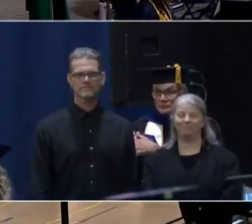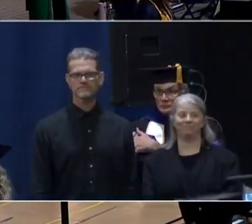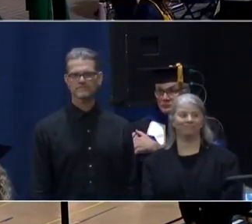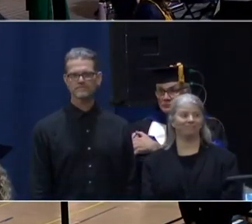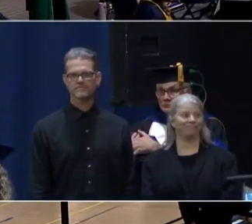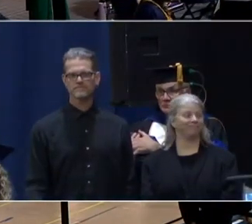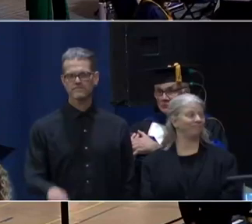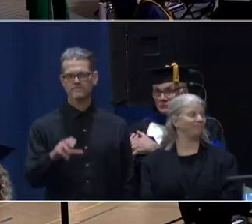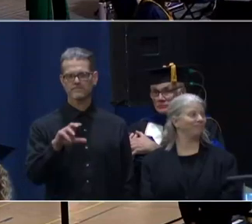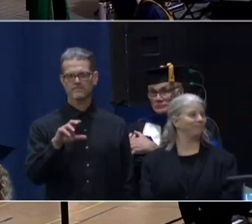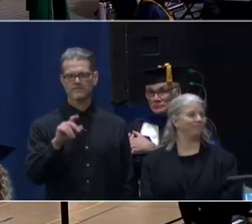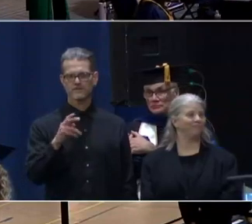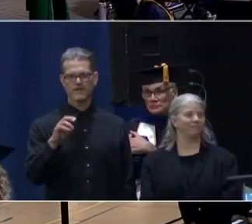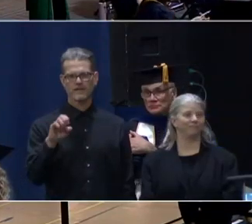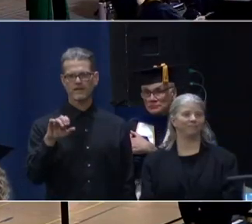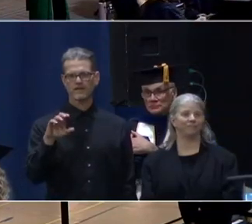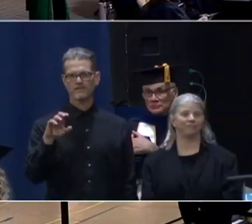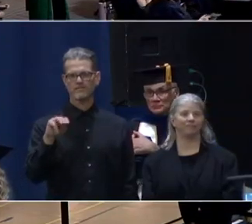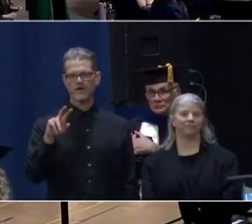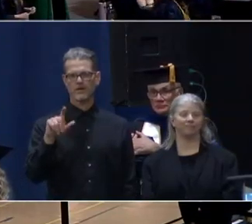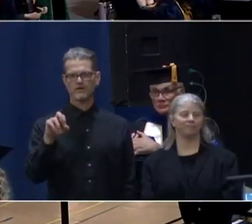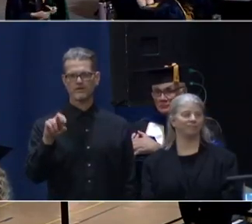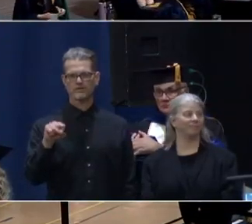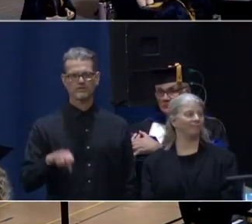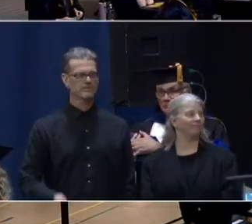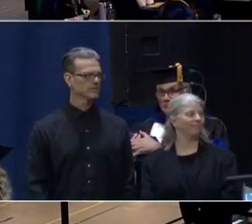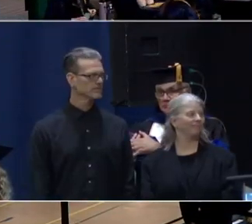Jamie Mullins.